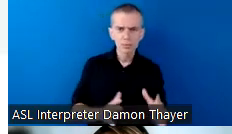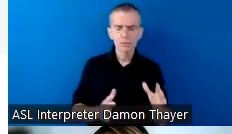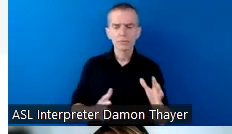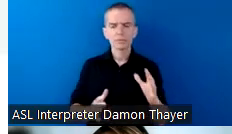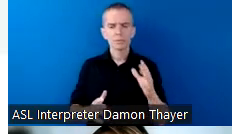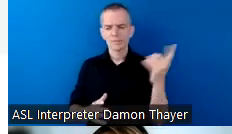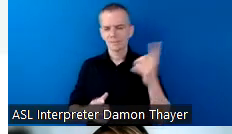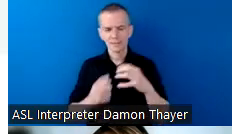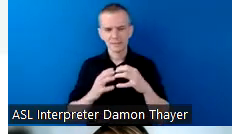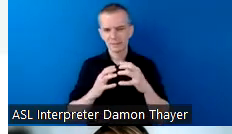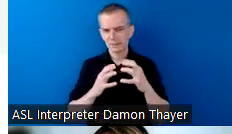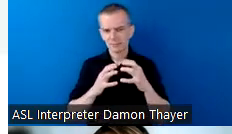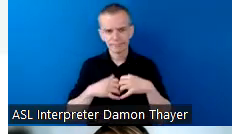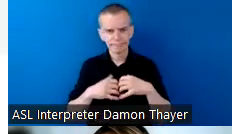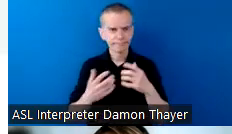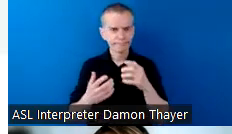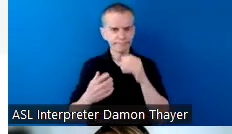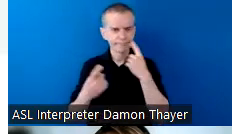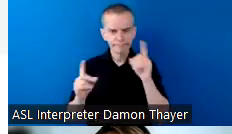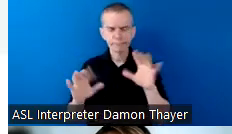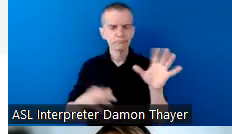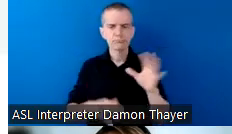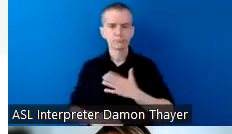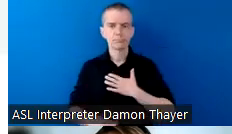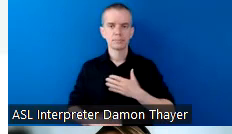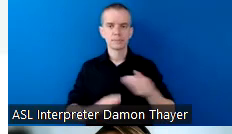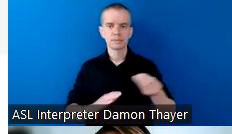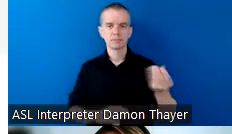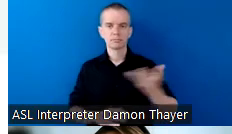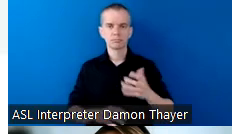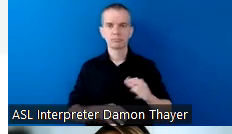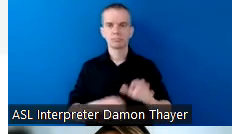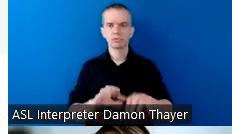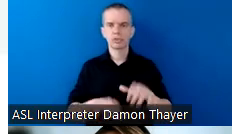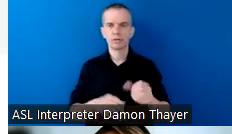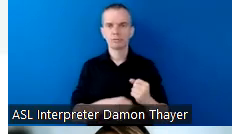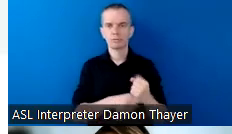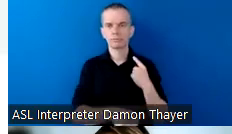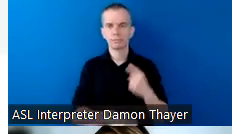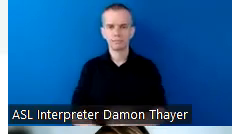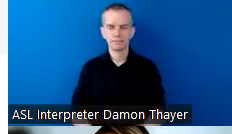something's not working on your end, please let us know on the chat.